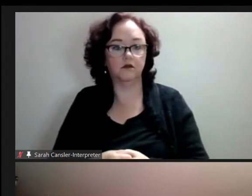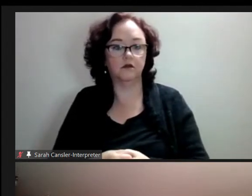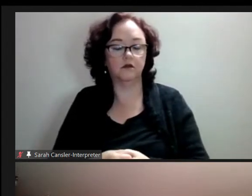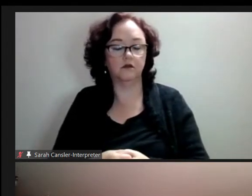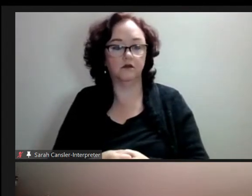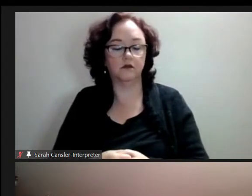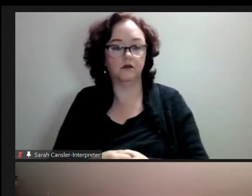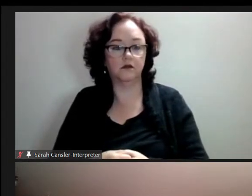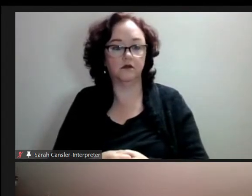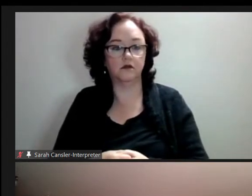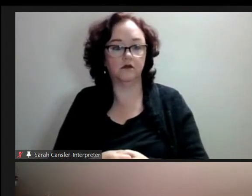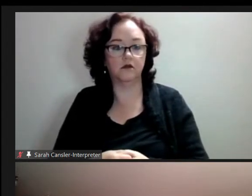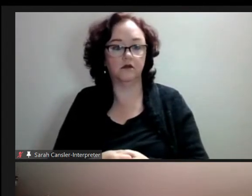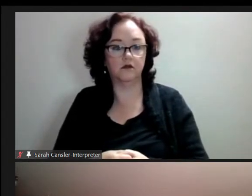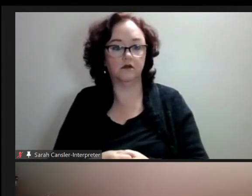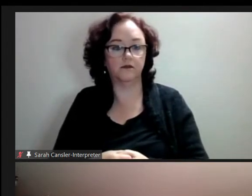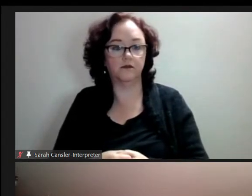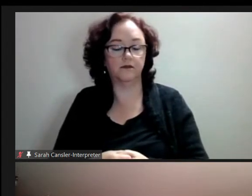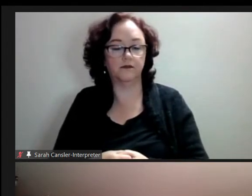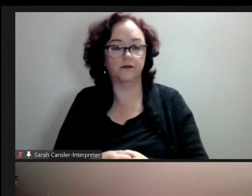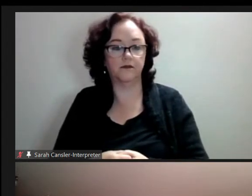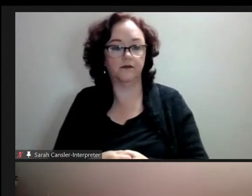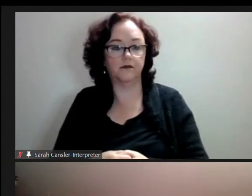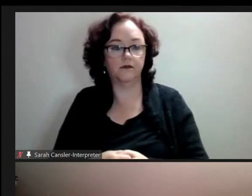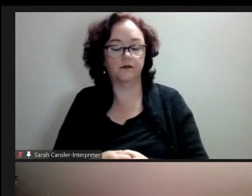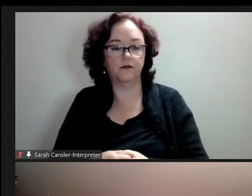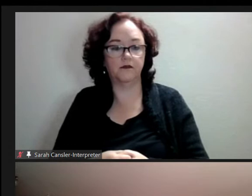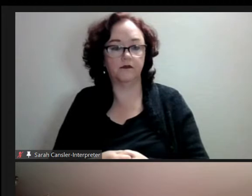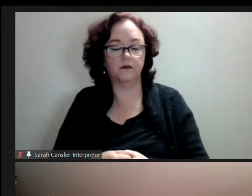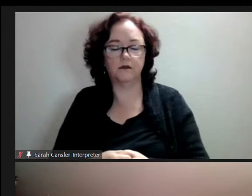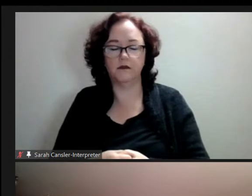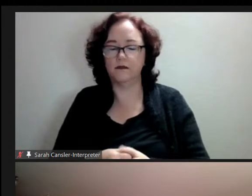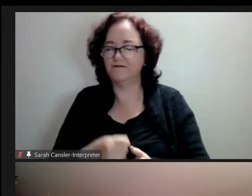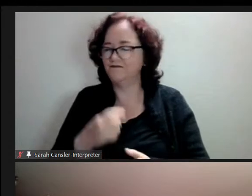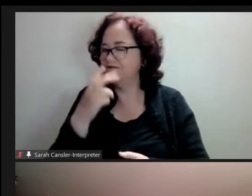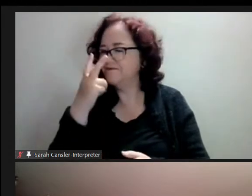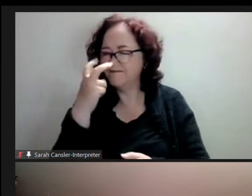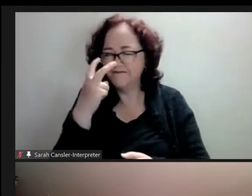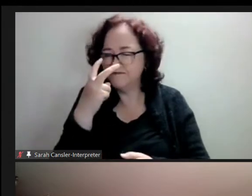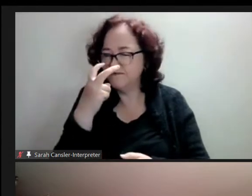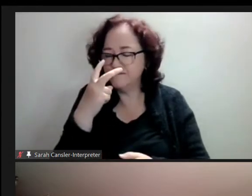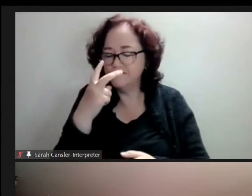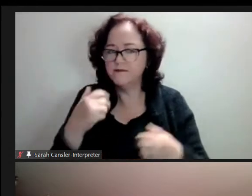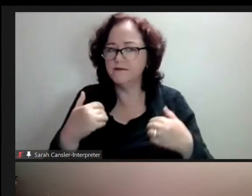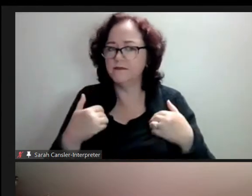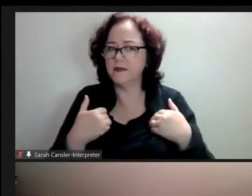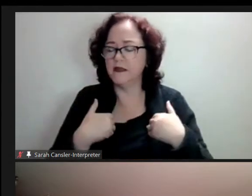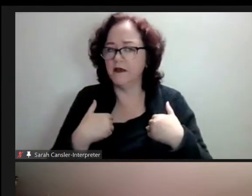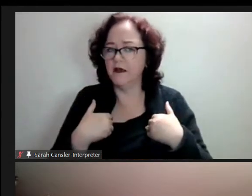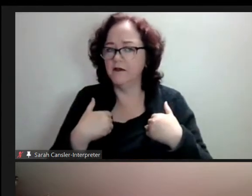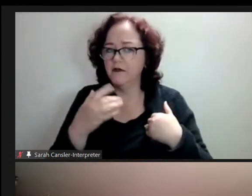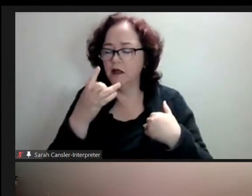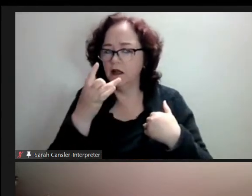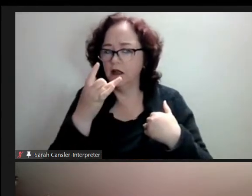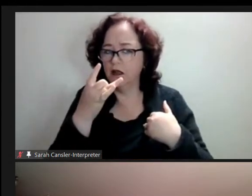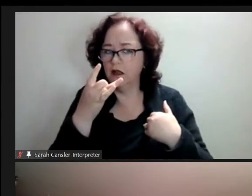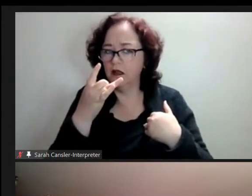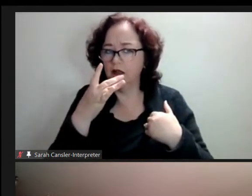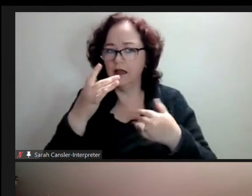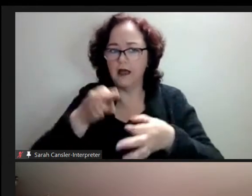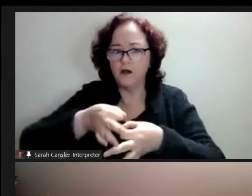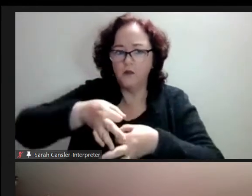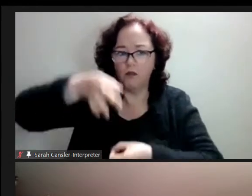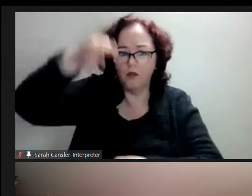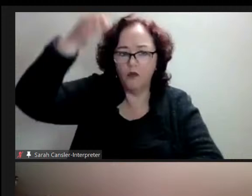We don't have, I don't believe we have light poles or standards